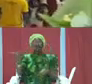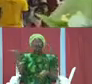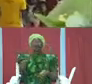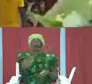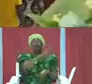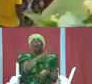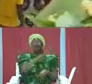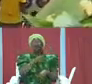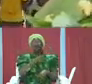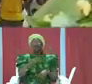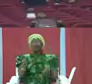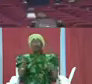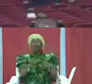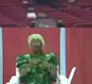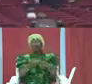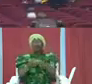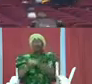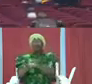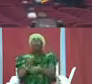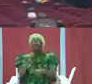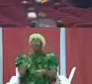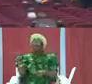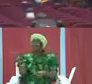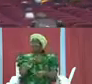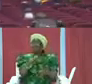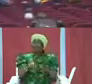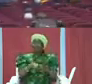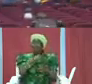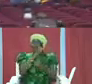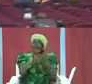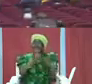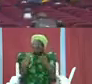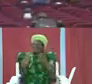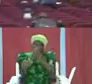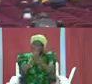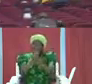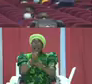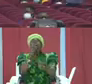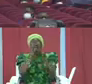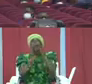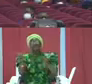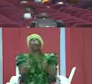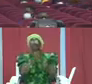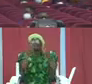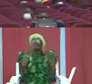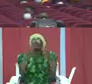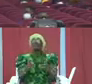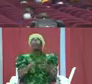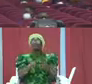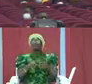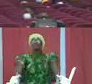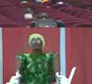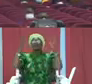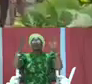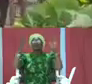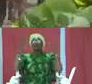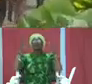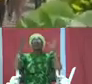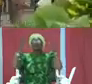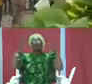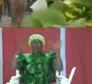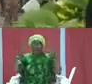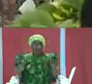Like I told you this year, if you want to clap, you clap. If you don't want, you don't have to.